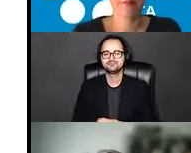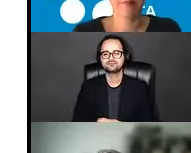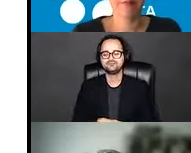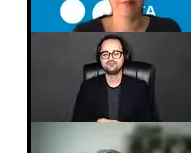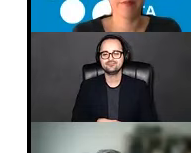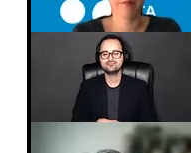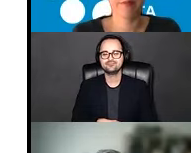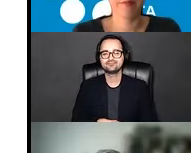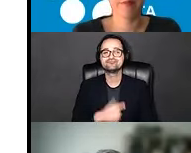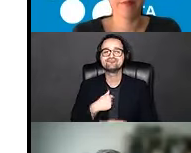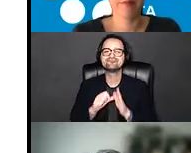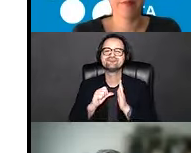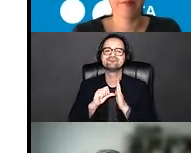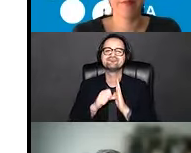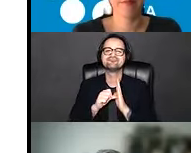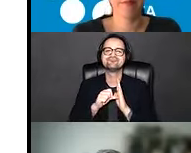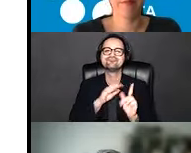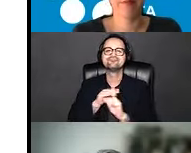just encourage you to